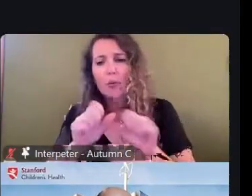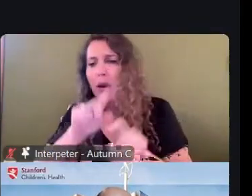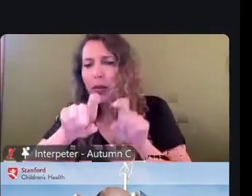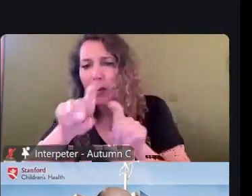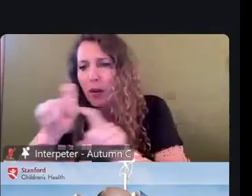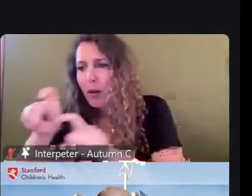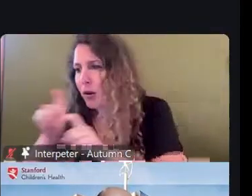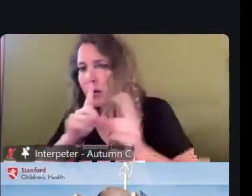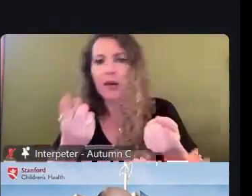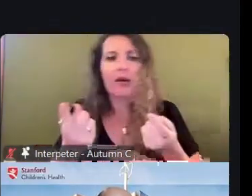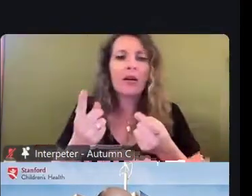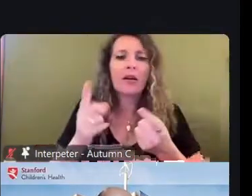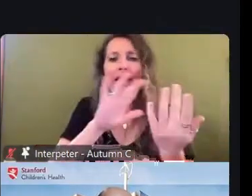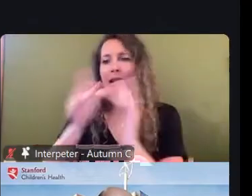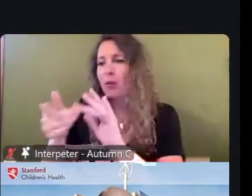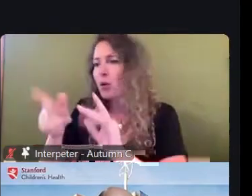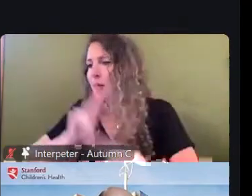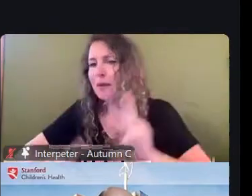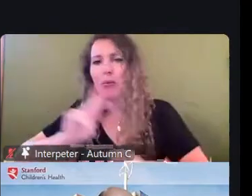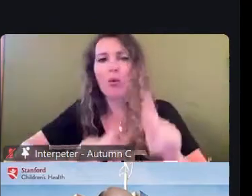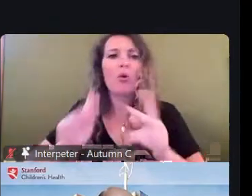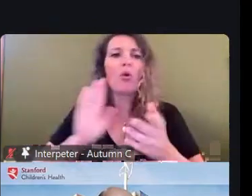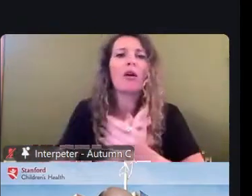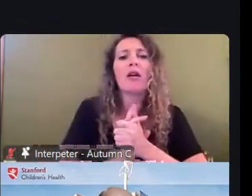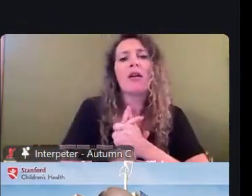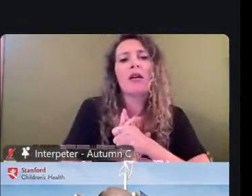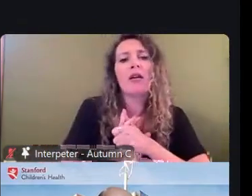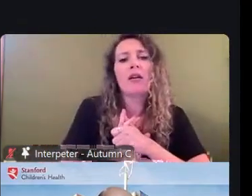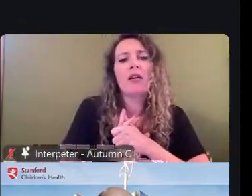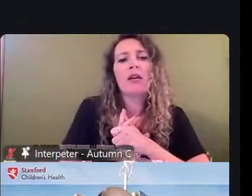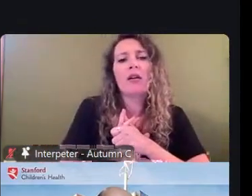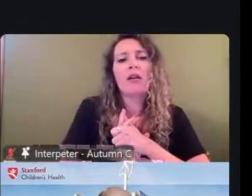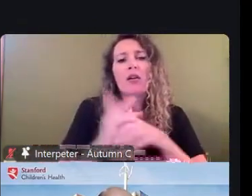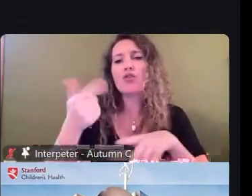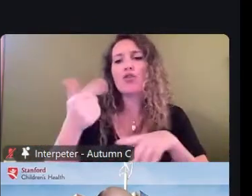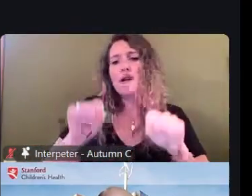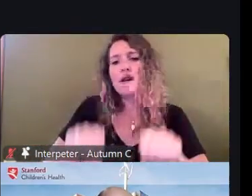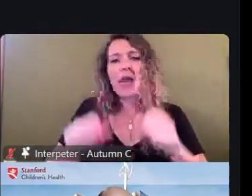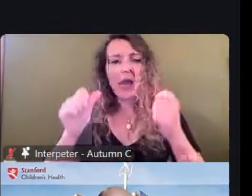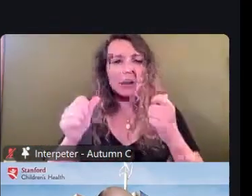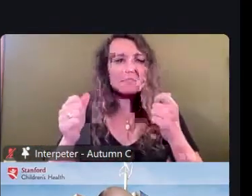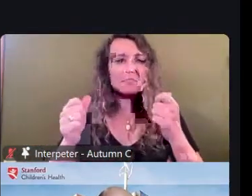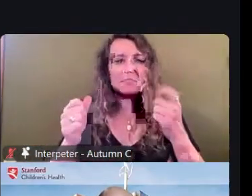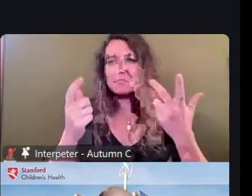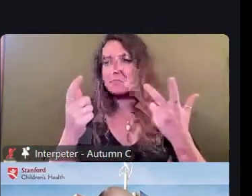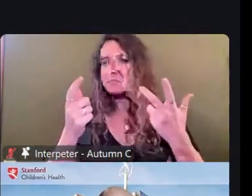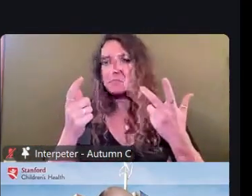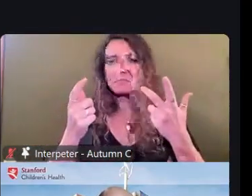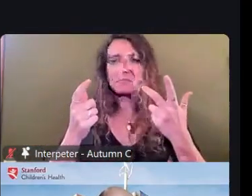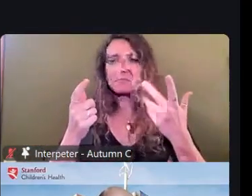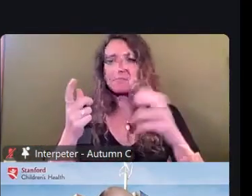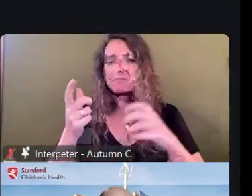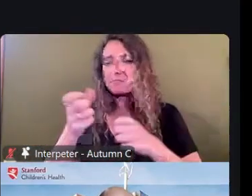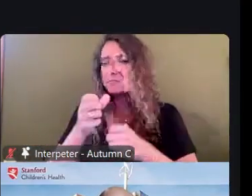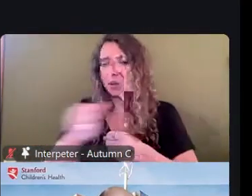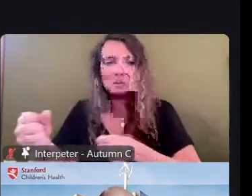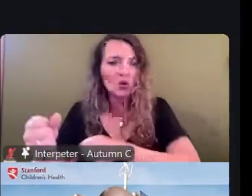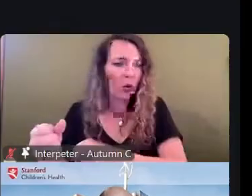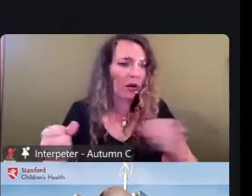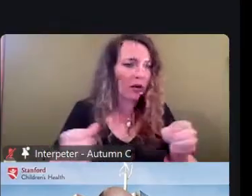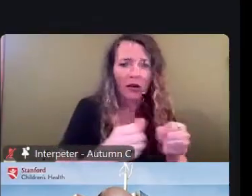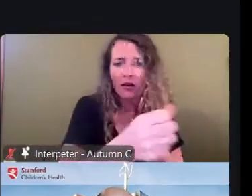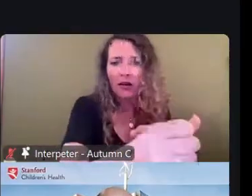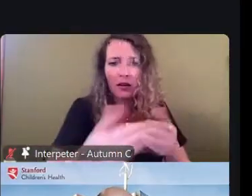questions, a network of people that you can sort by disability. I